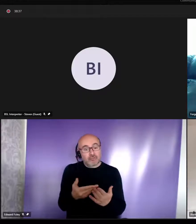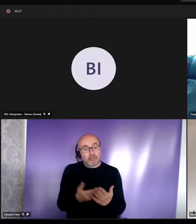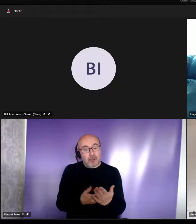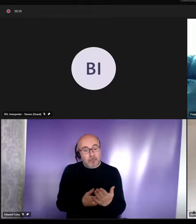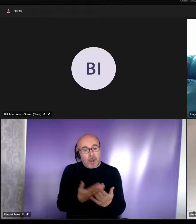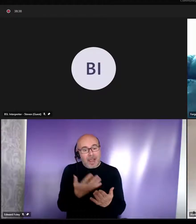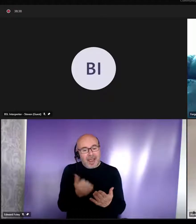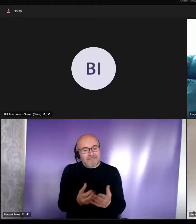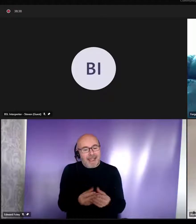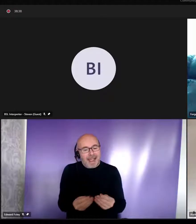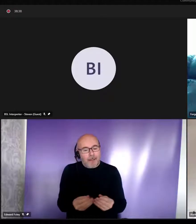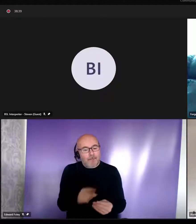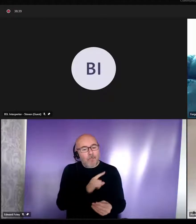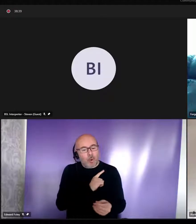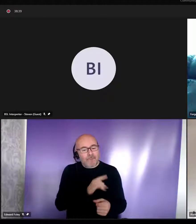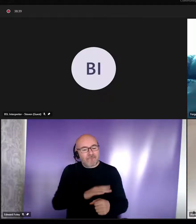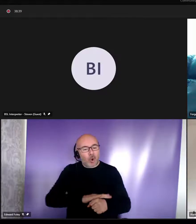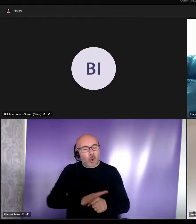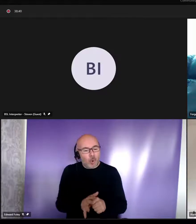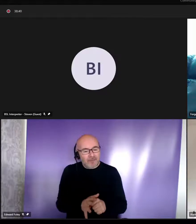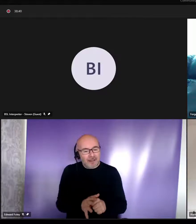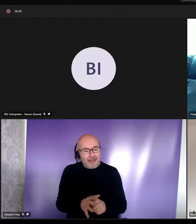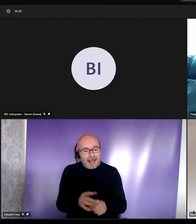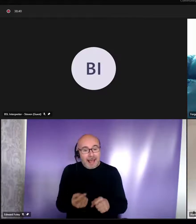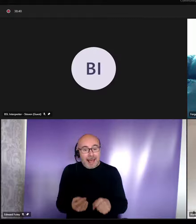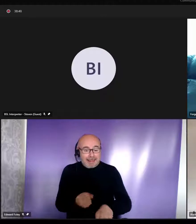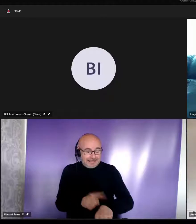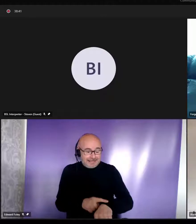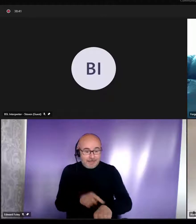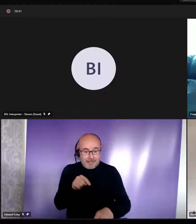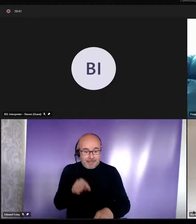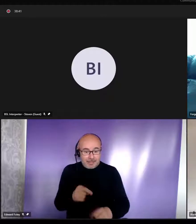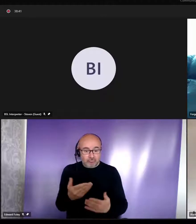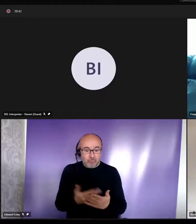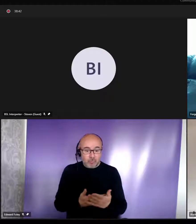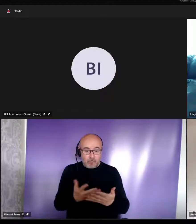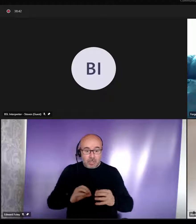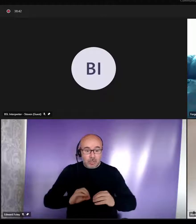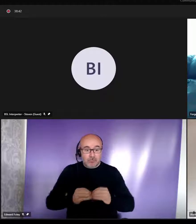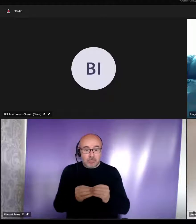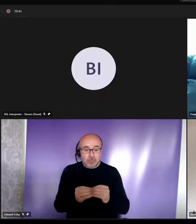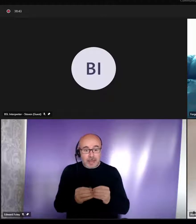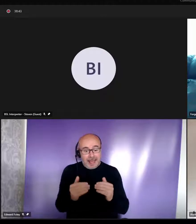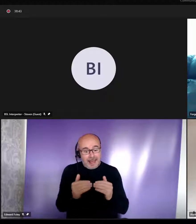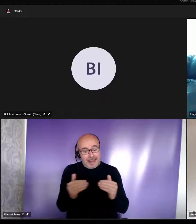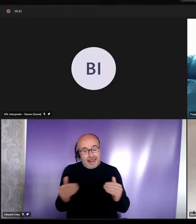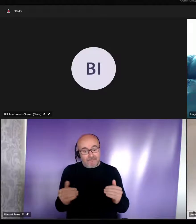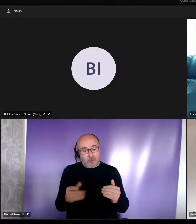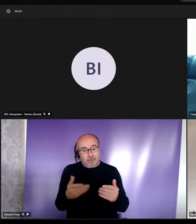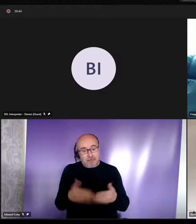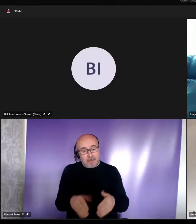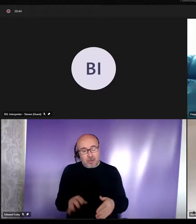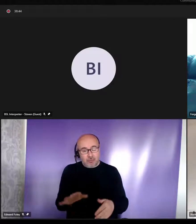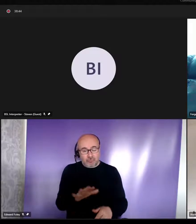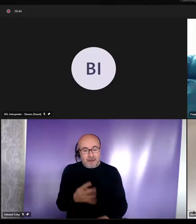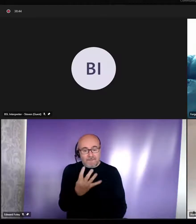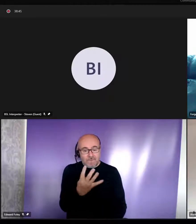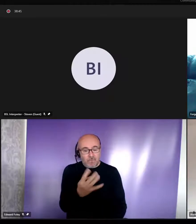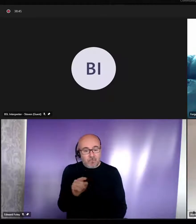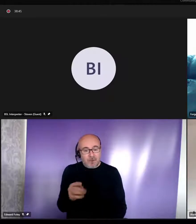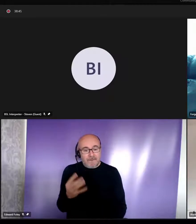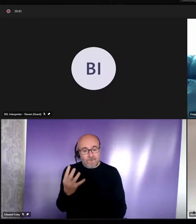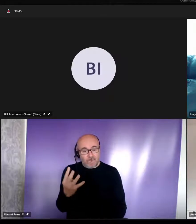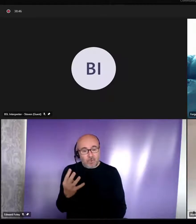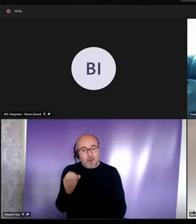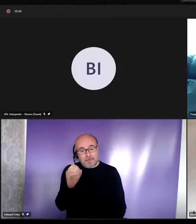of COVID, and at the time of the report being produced, the levels within the council were sitting at 6.44%, with 1.9 related